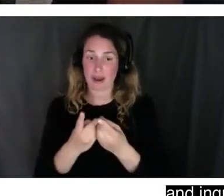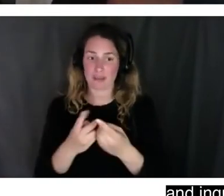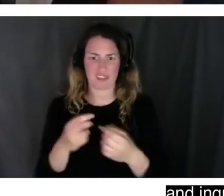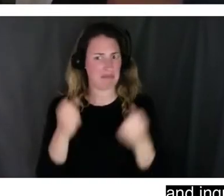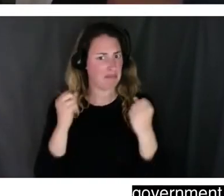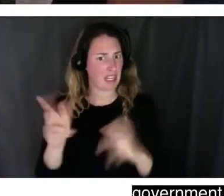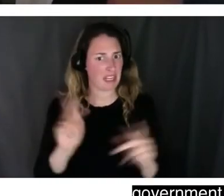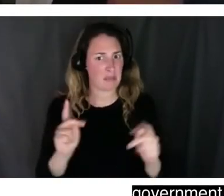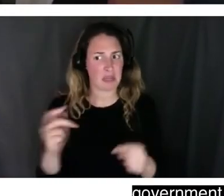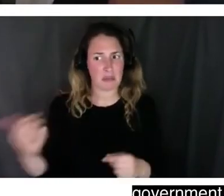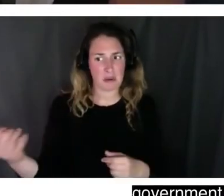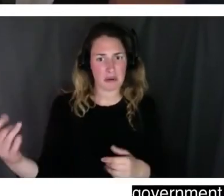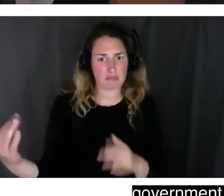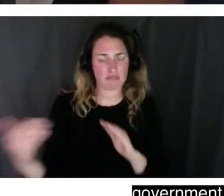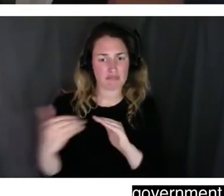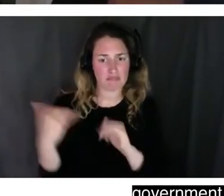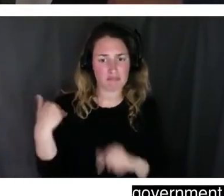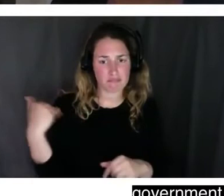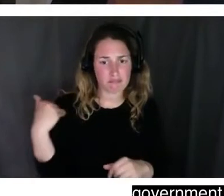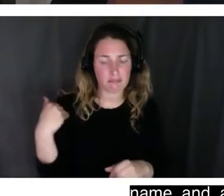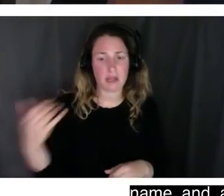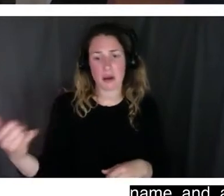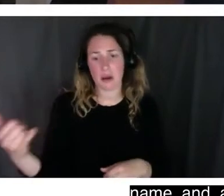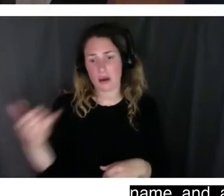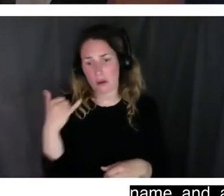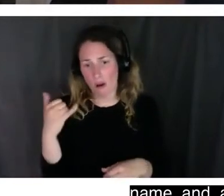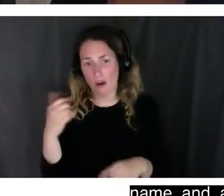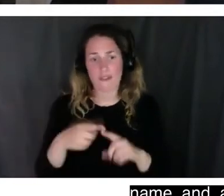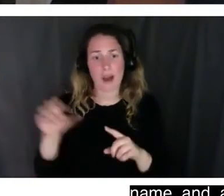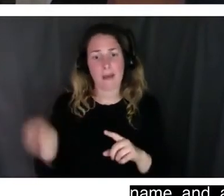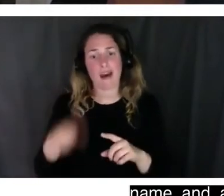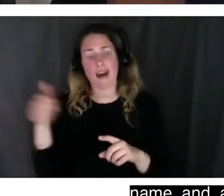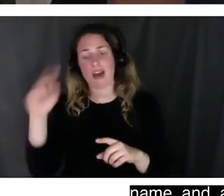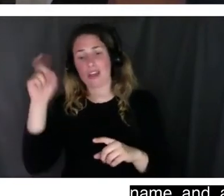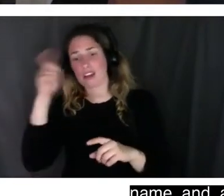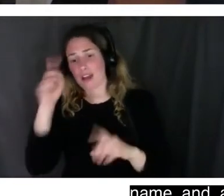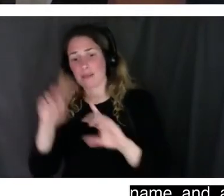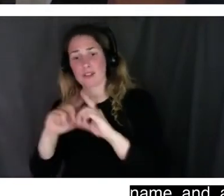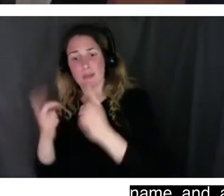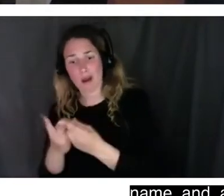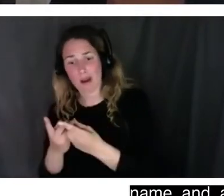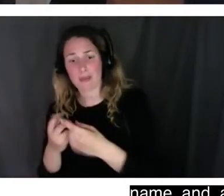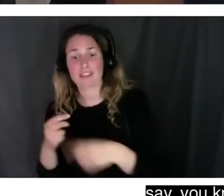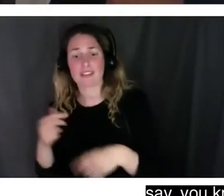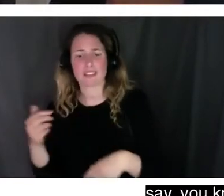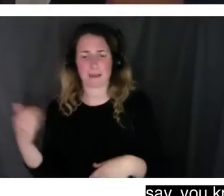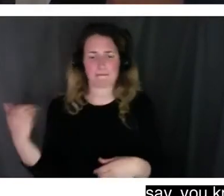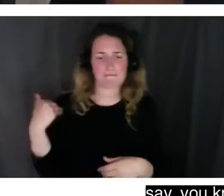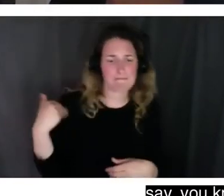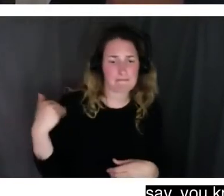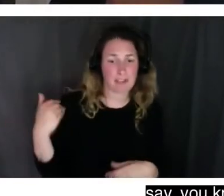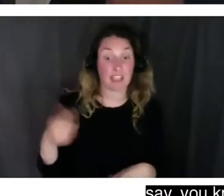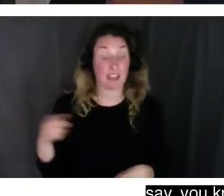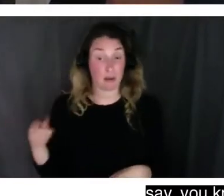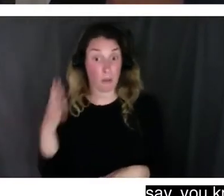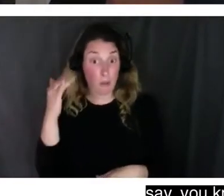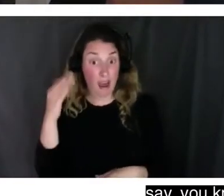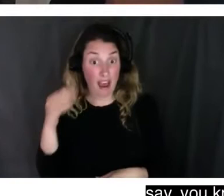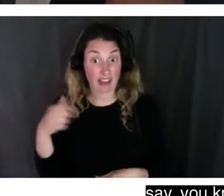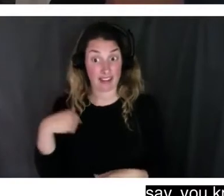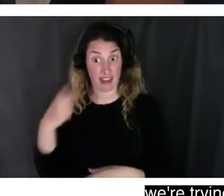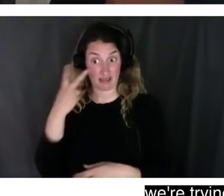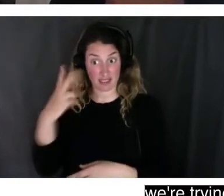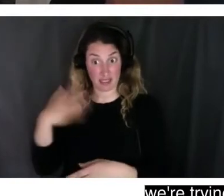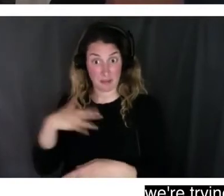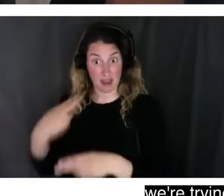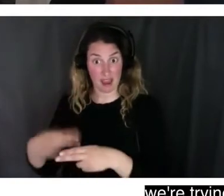other government departments. They hear my name and they're reaching out to say, can you help us